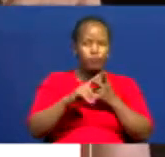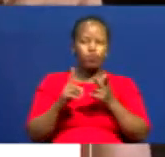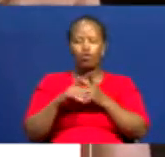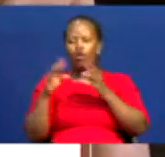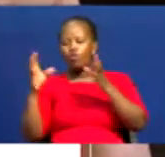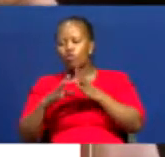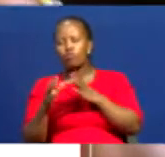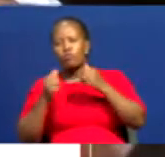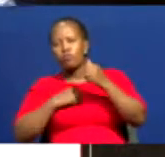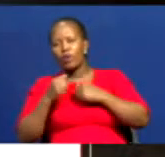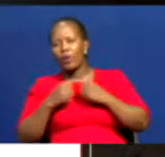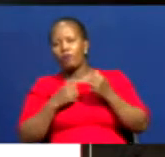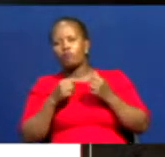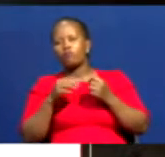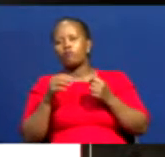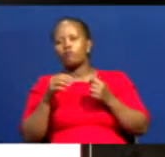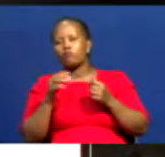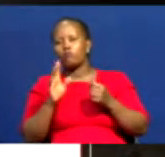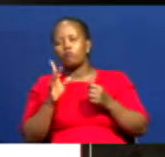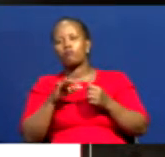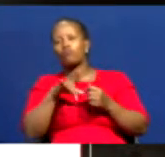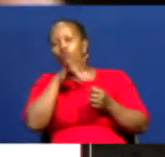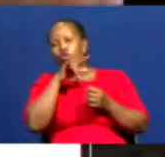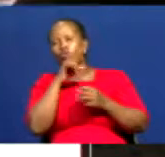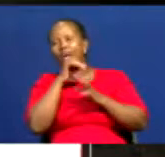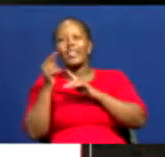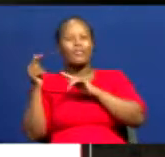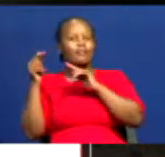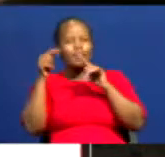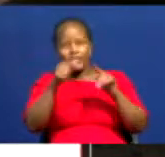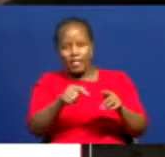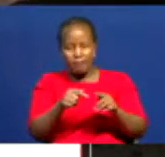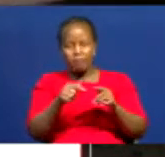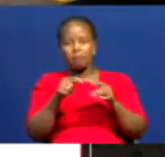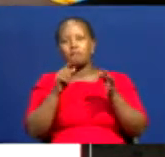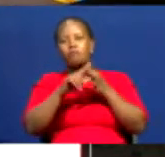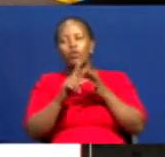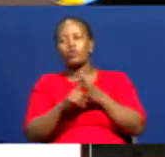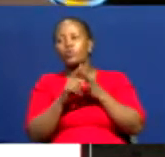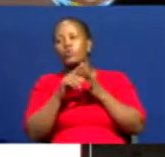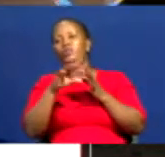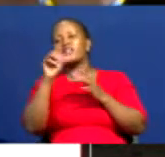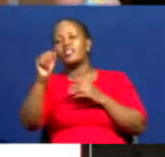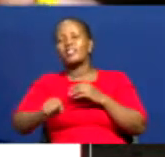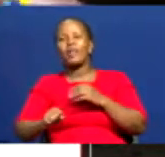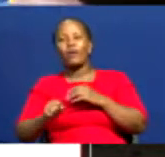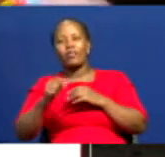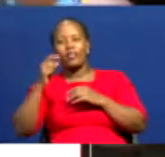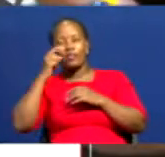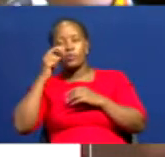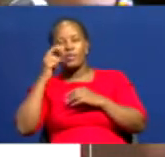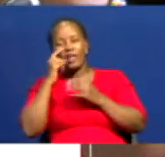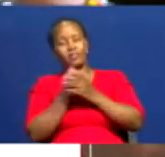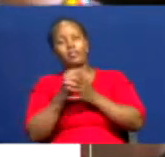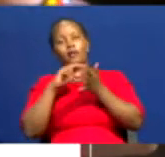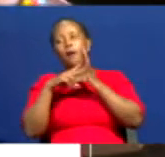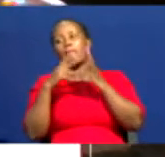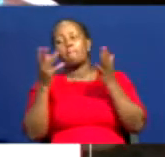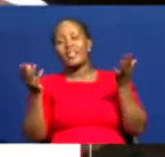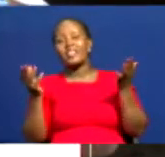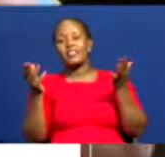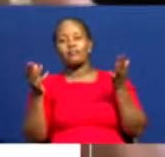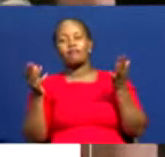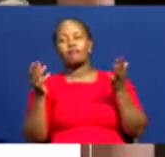Uganda came, of course, I've just said I've been engaging them. Then South Sudan. At least